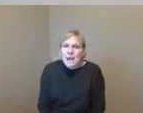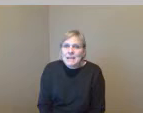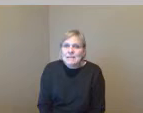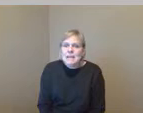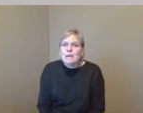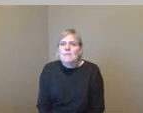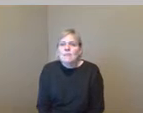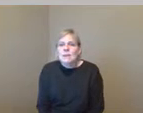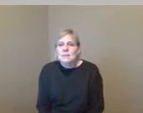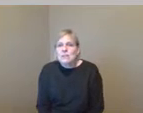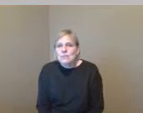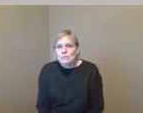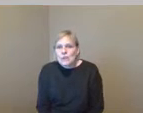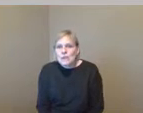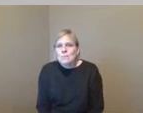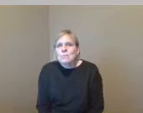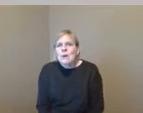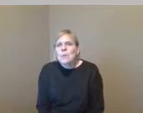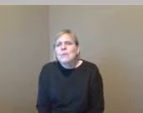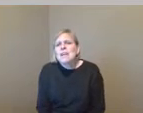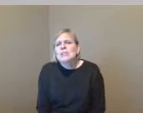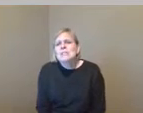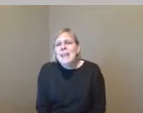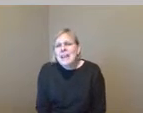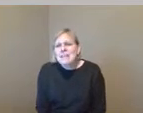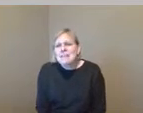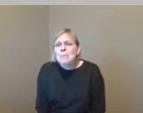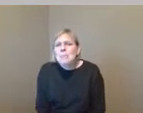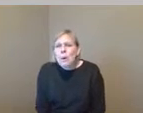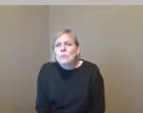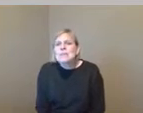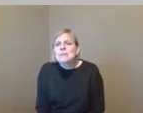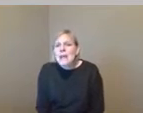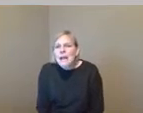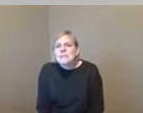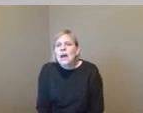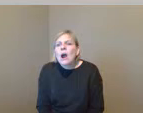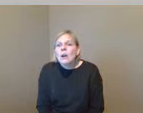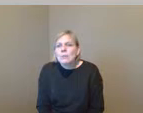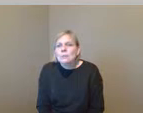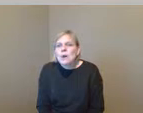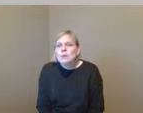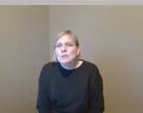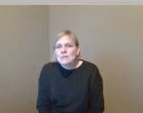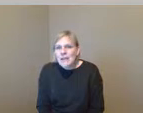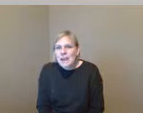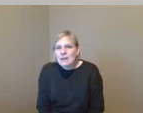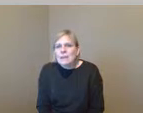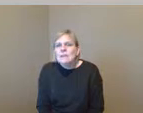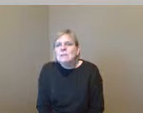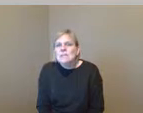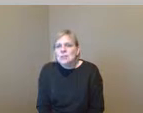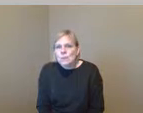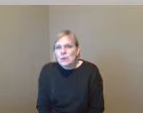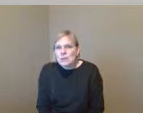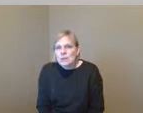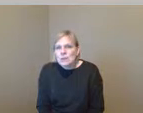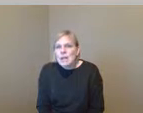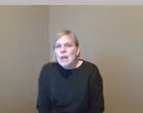would be nice for them to intervene, but with the understanding that both sides are able to understand